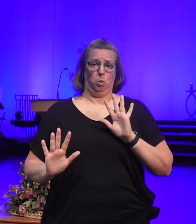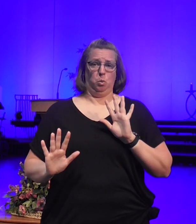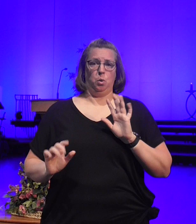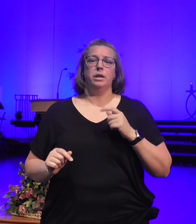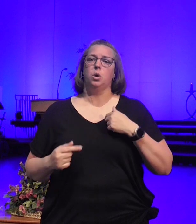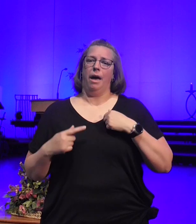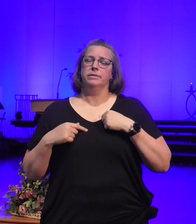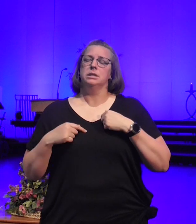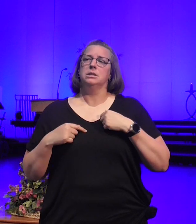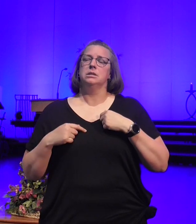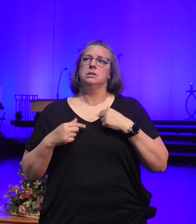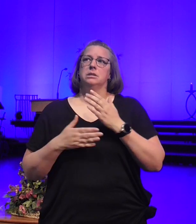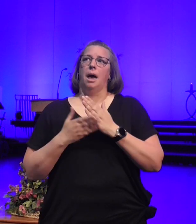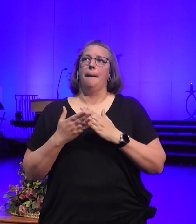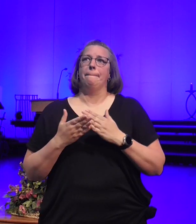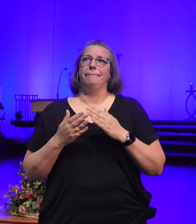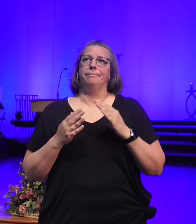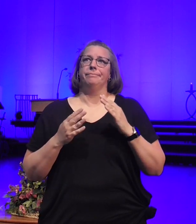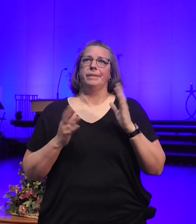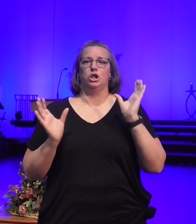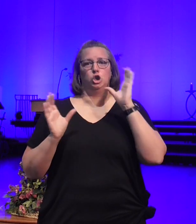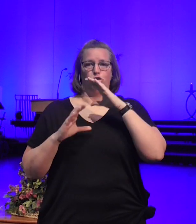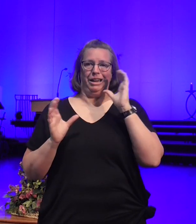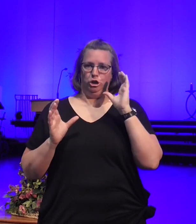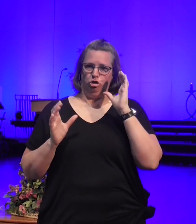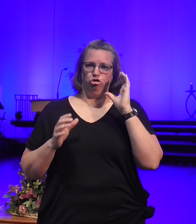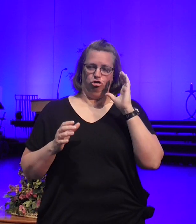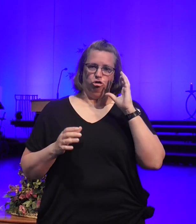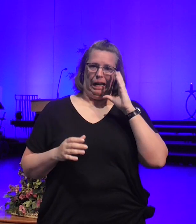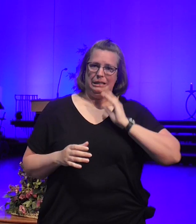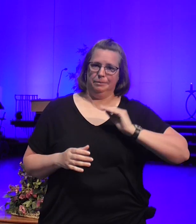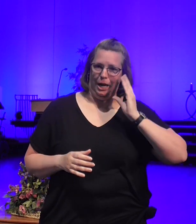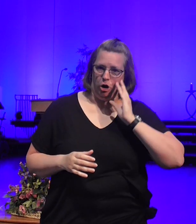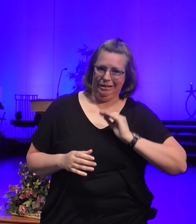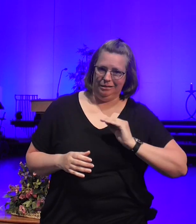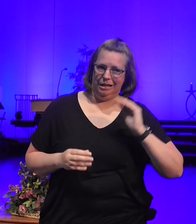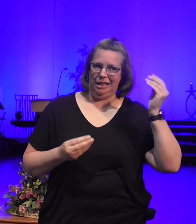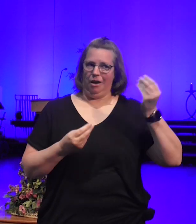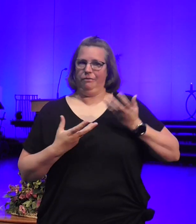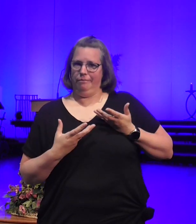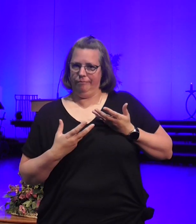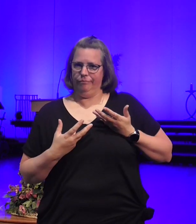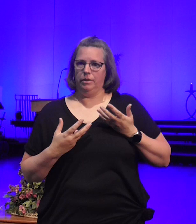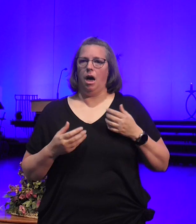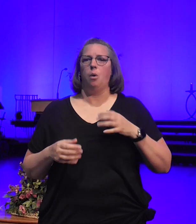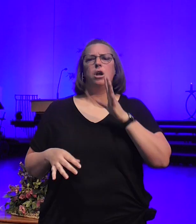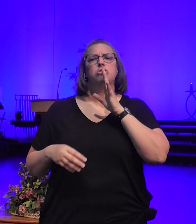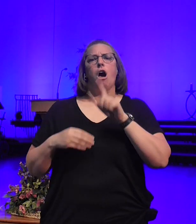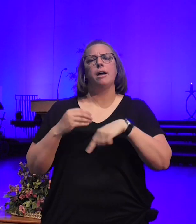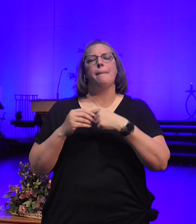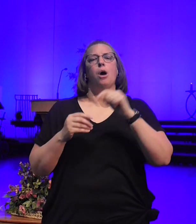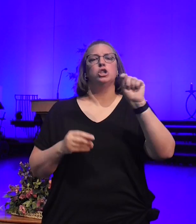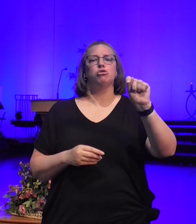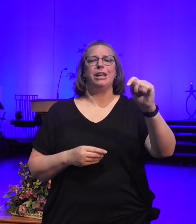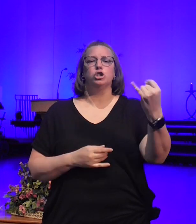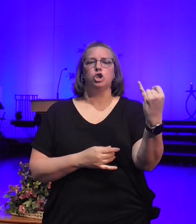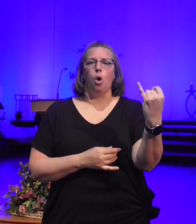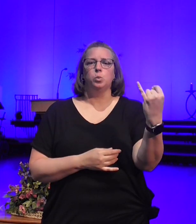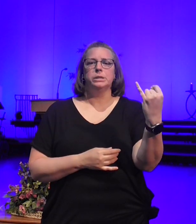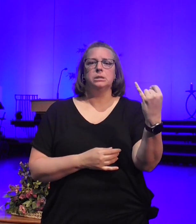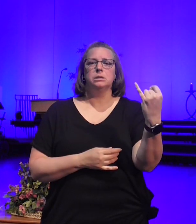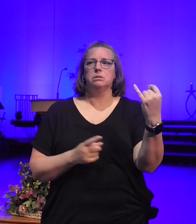strange experiences that have informed me a little bit on this talk. I want to talk about Trader Joe's.